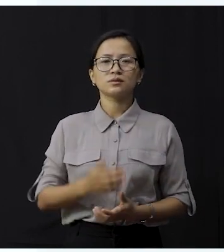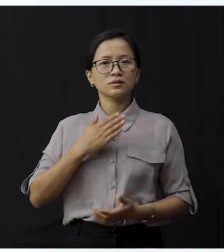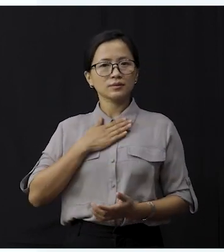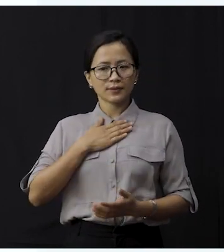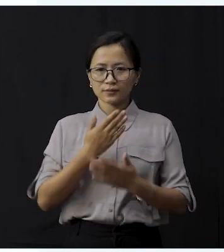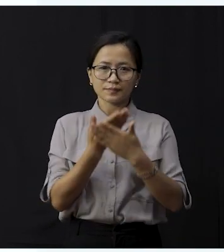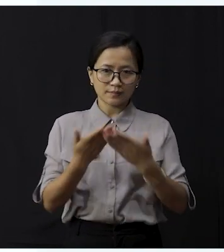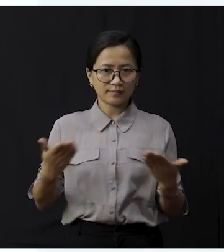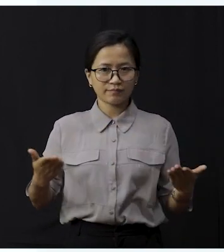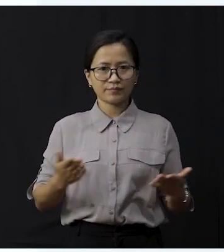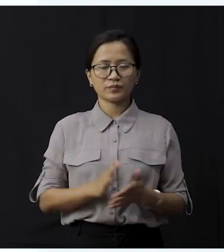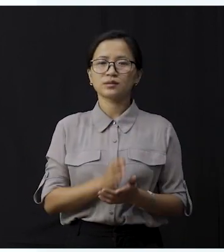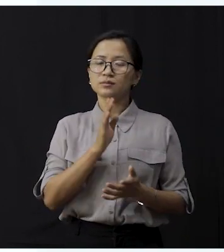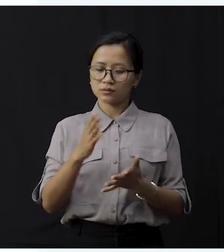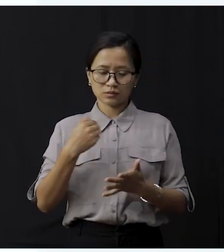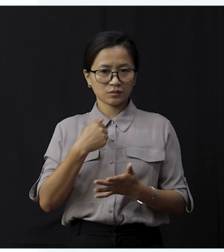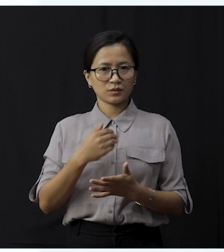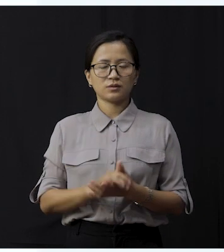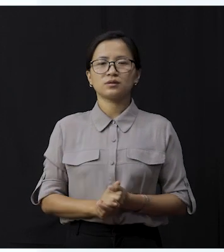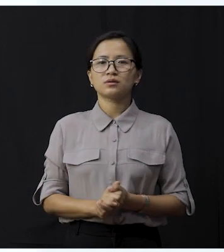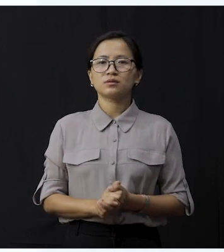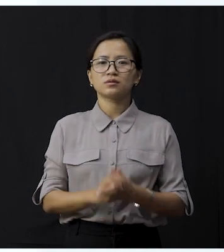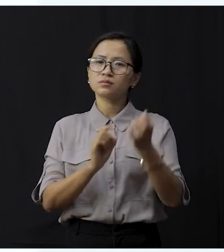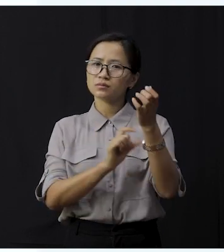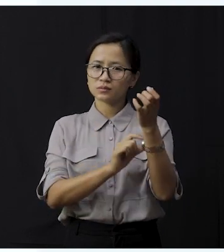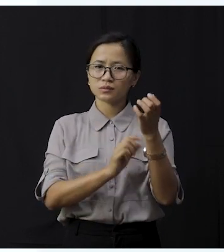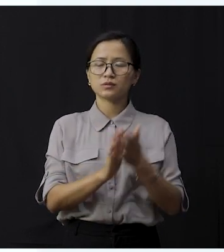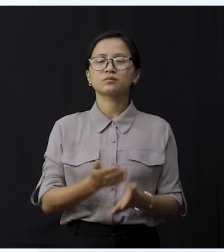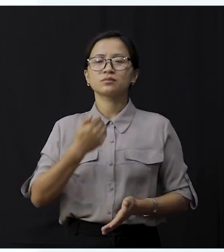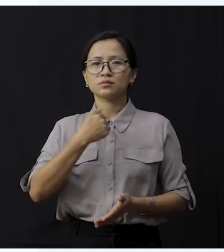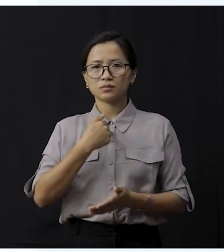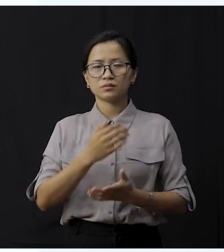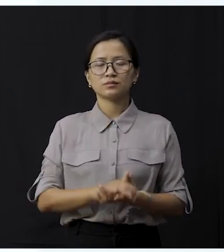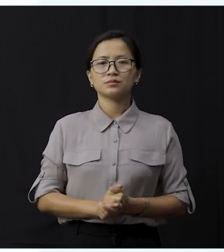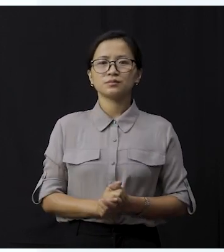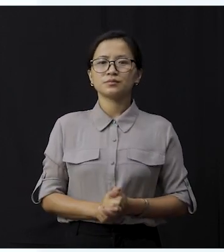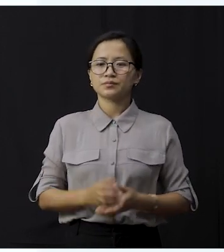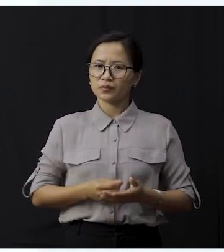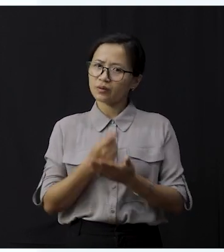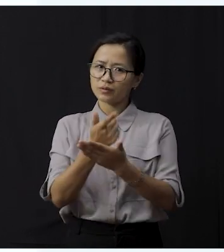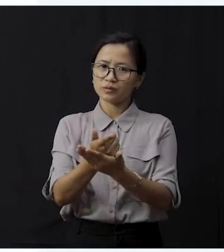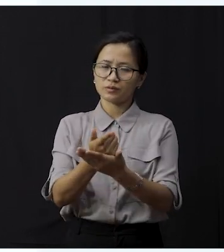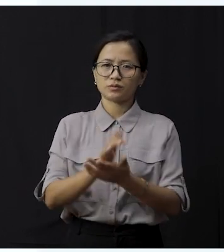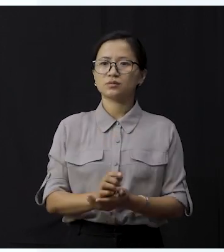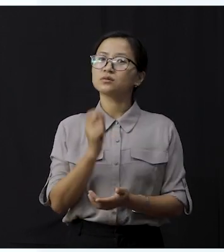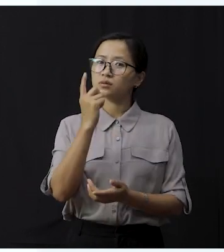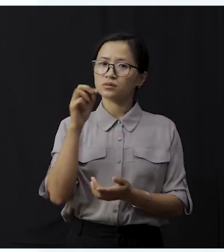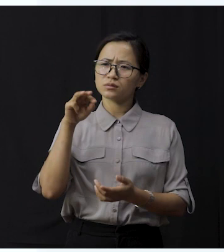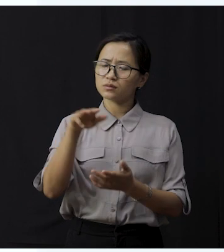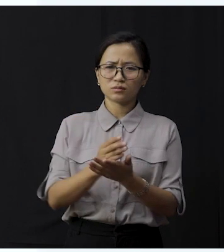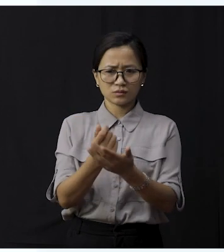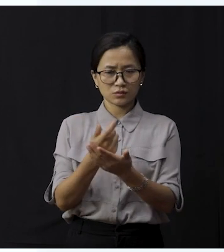my things, and these things belongs to me. This wristwatch belongs to me because I pay 1,000 rupee for this,